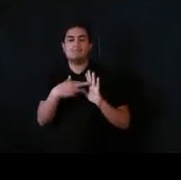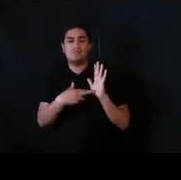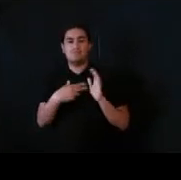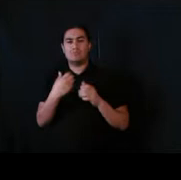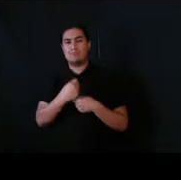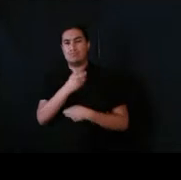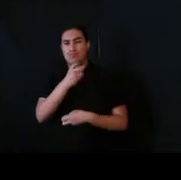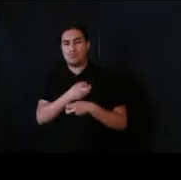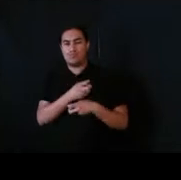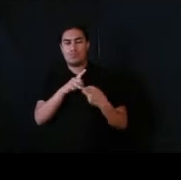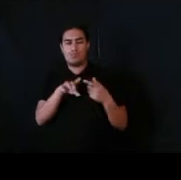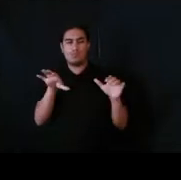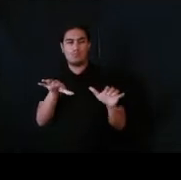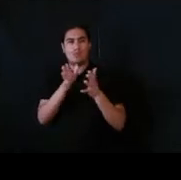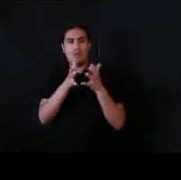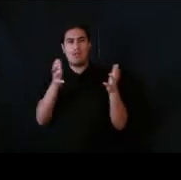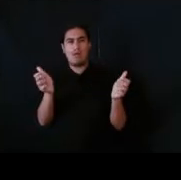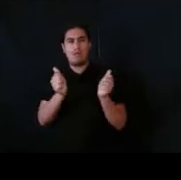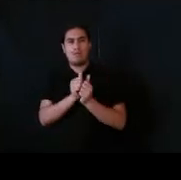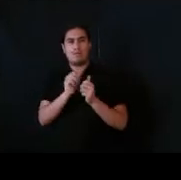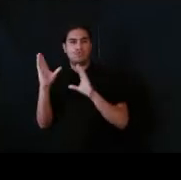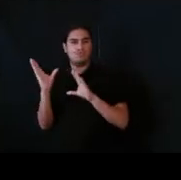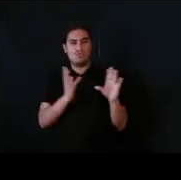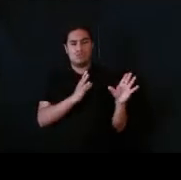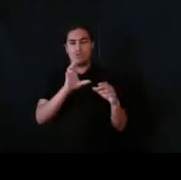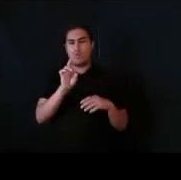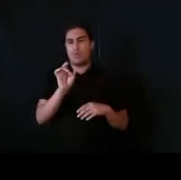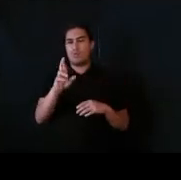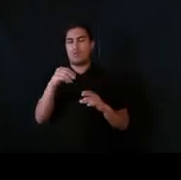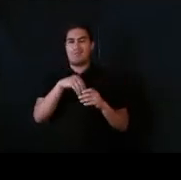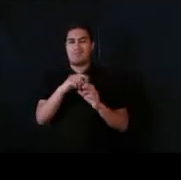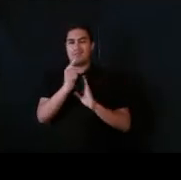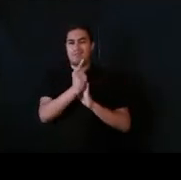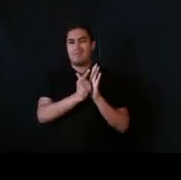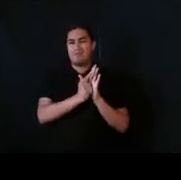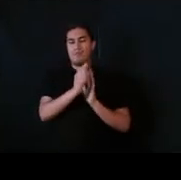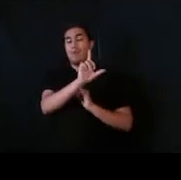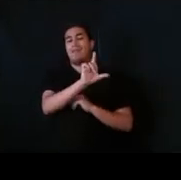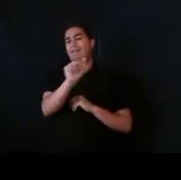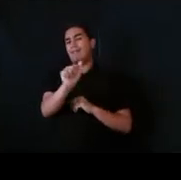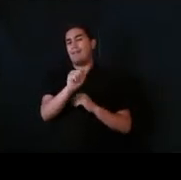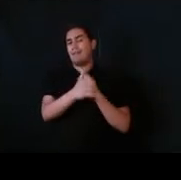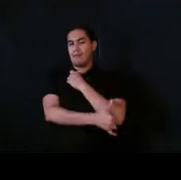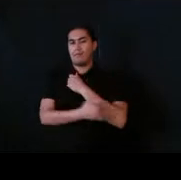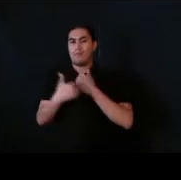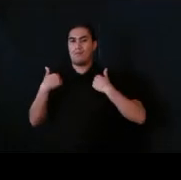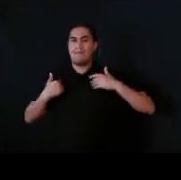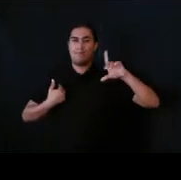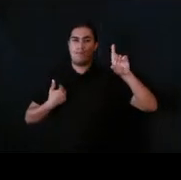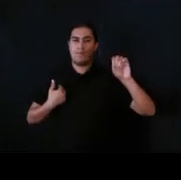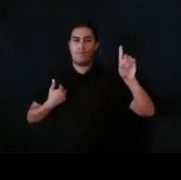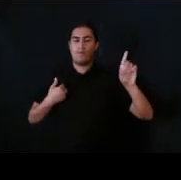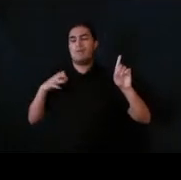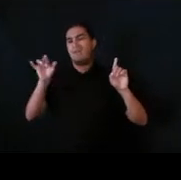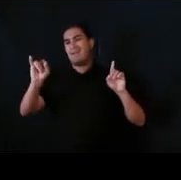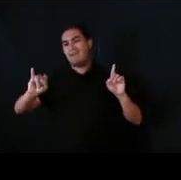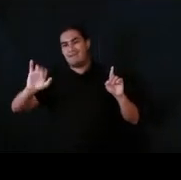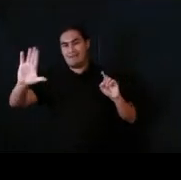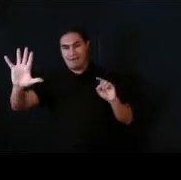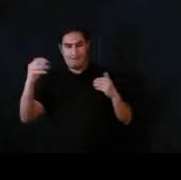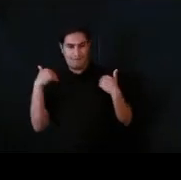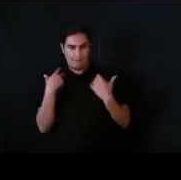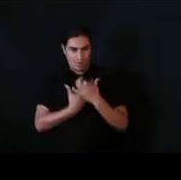do much on the strategic corridors within l.a county we pretty much have the i1 the u.s 101 and the i-5 however we